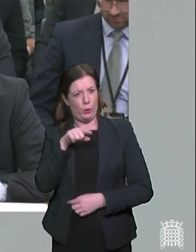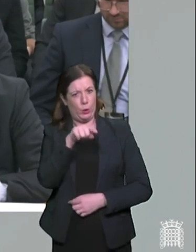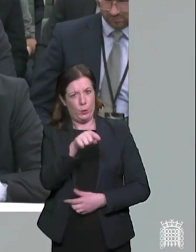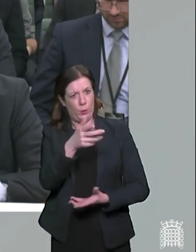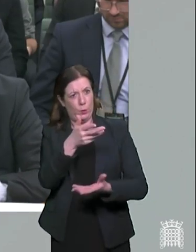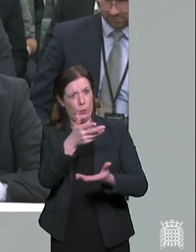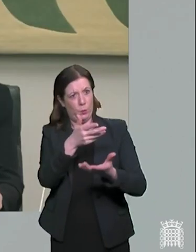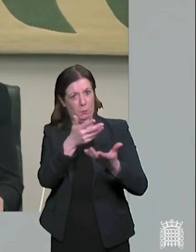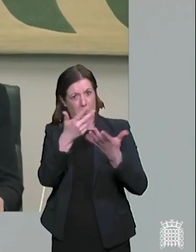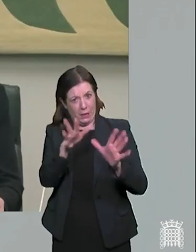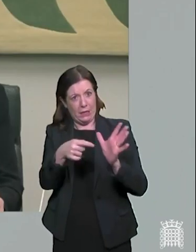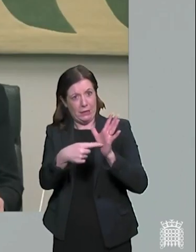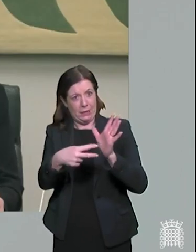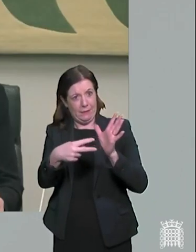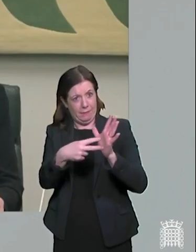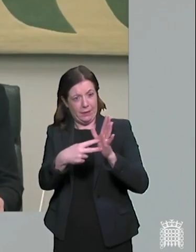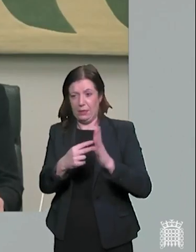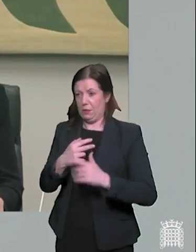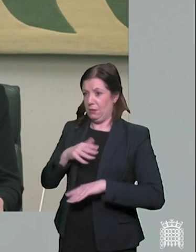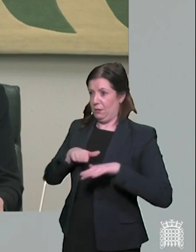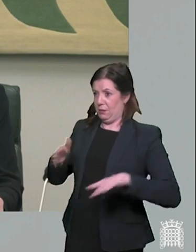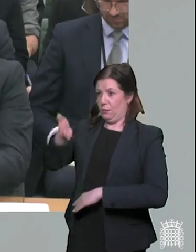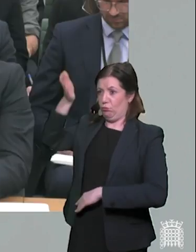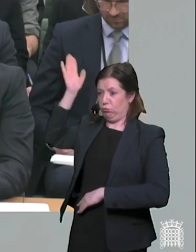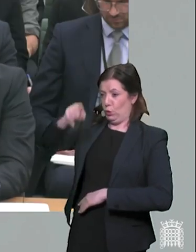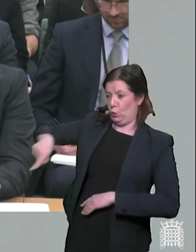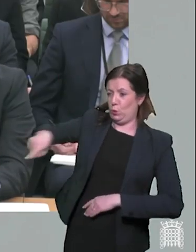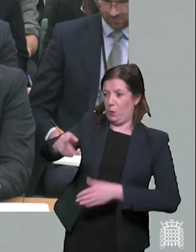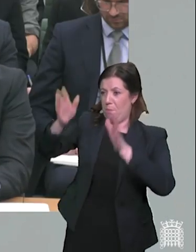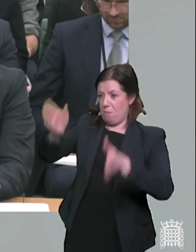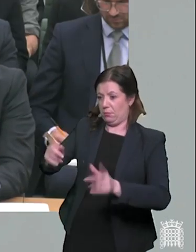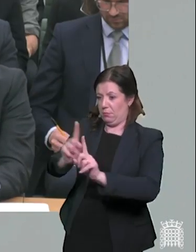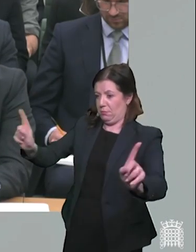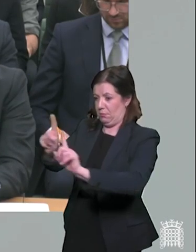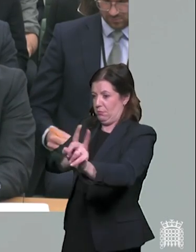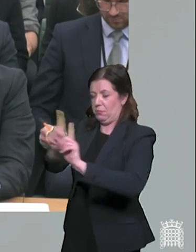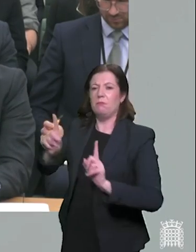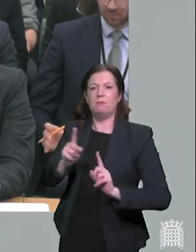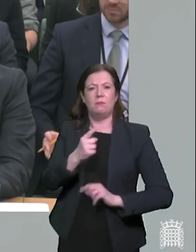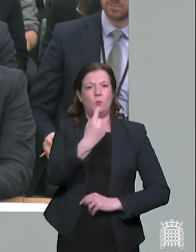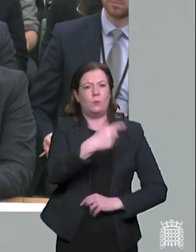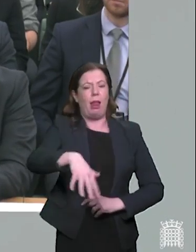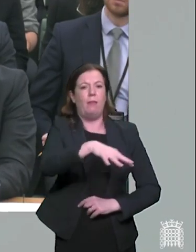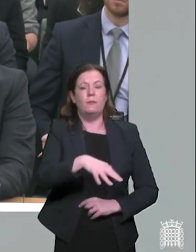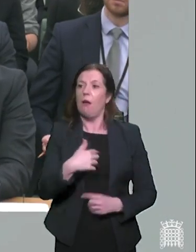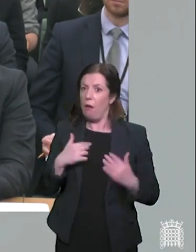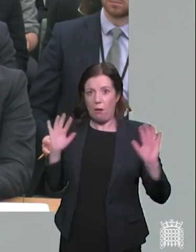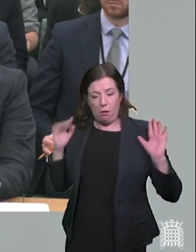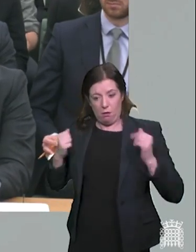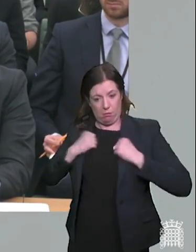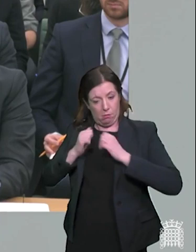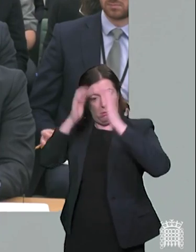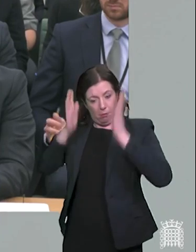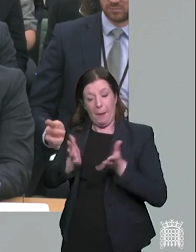the country to do social distancing. Yes, but so did we in number 10. And but